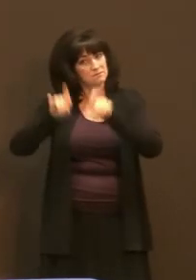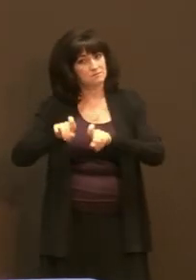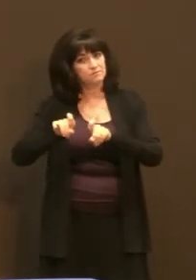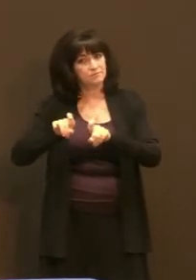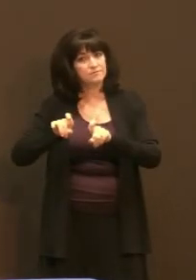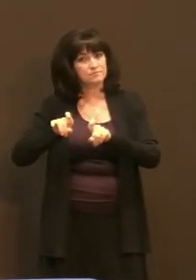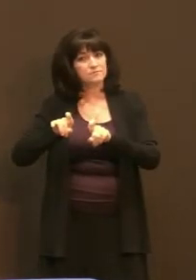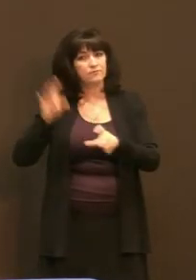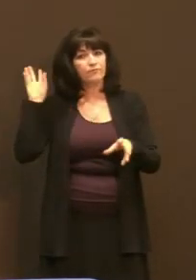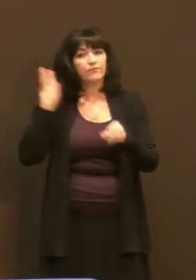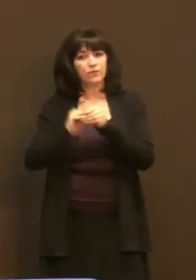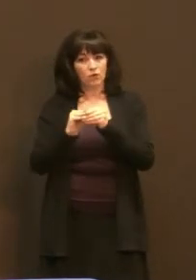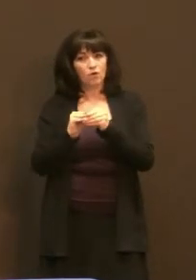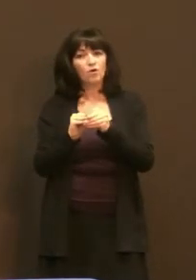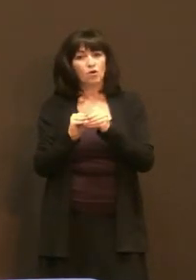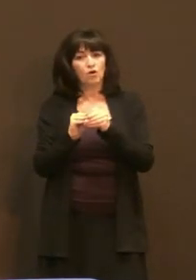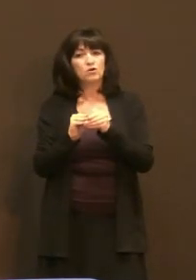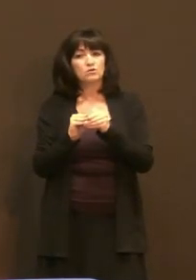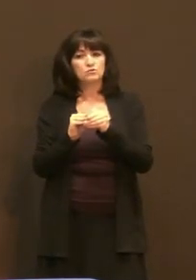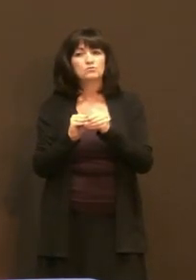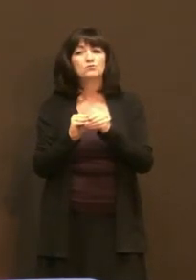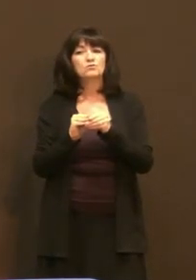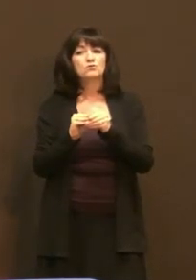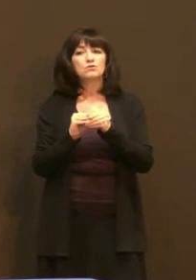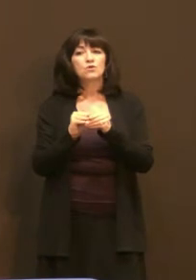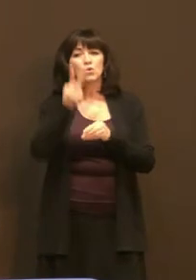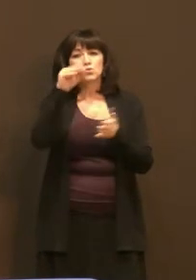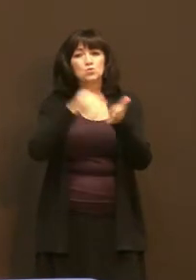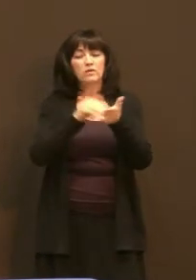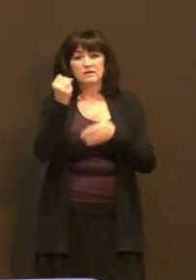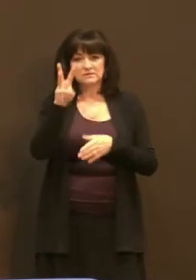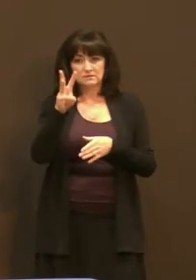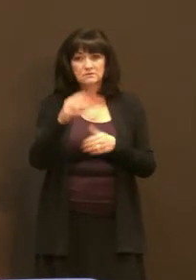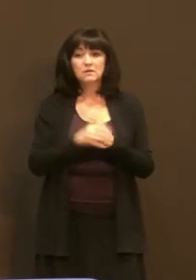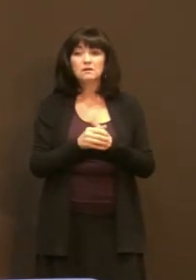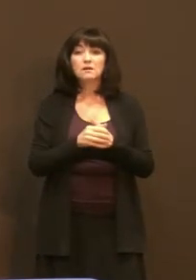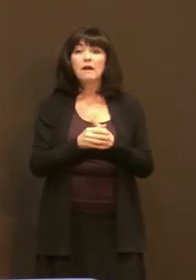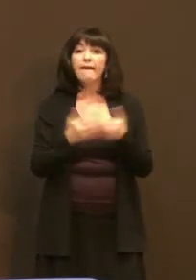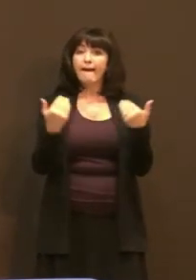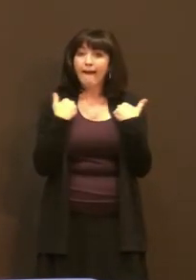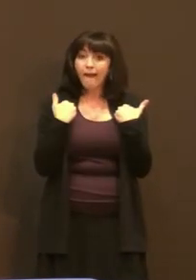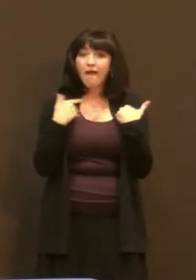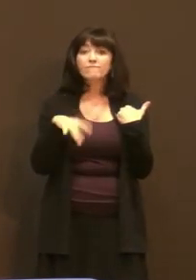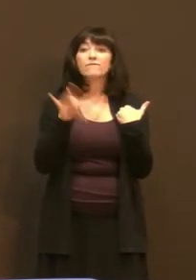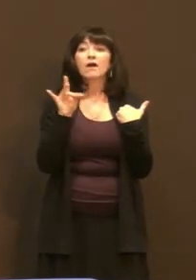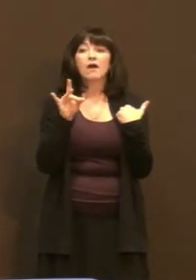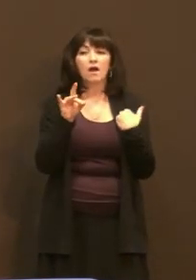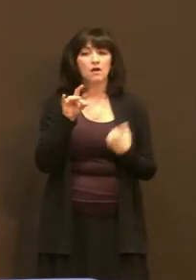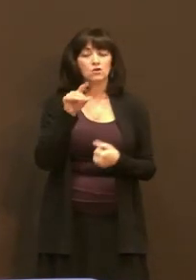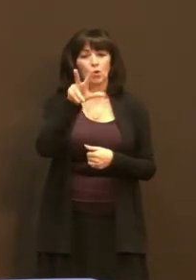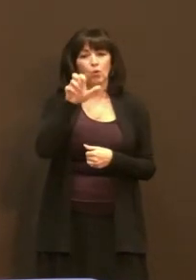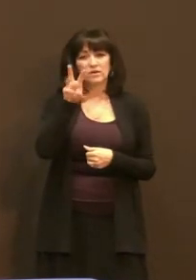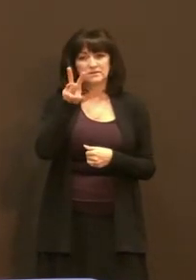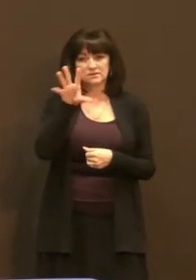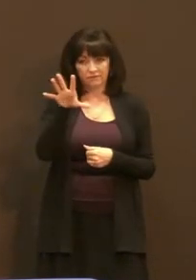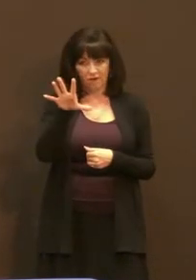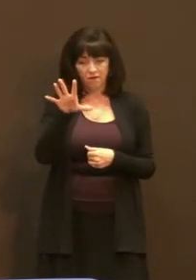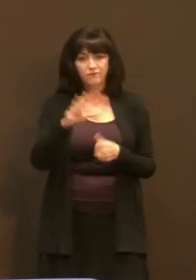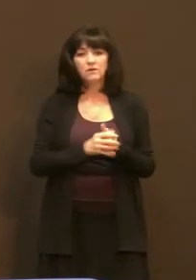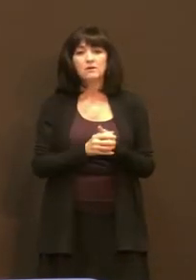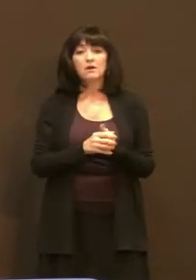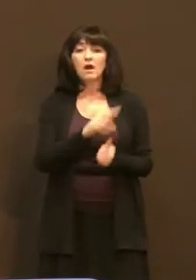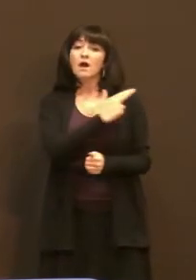Among those, 365 are positive. We've talked about our hospital